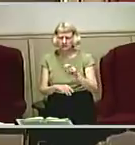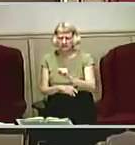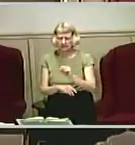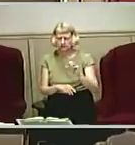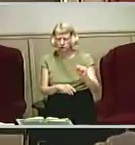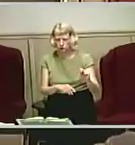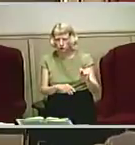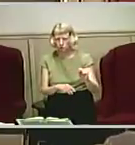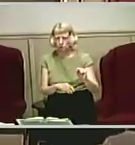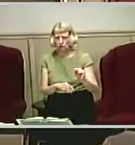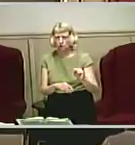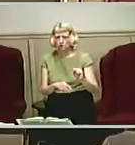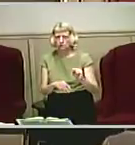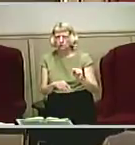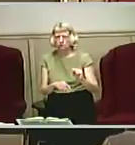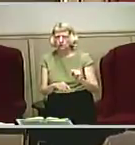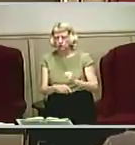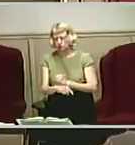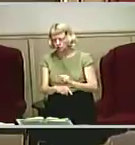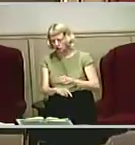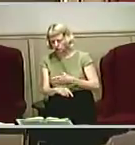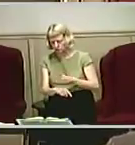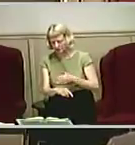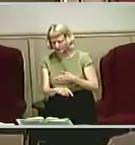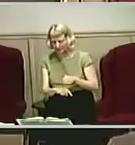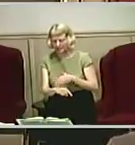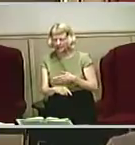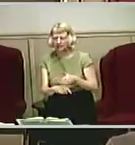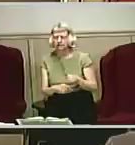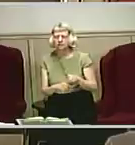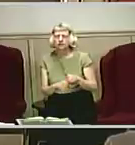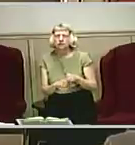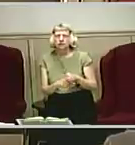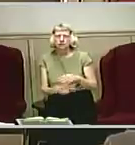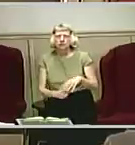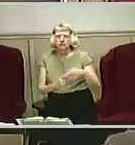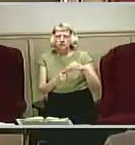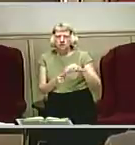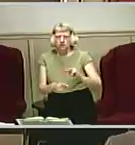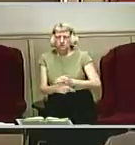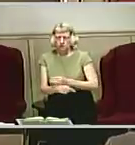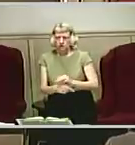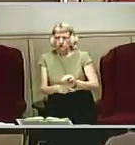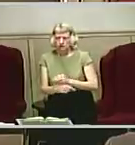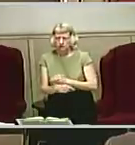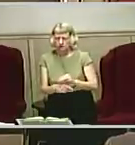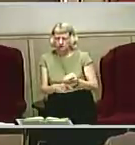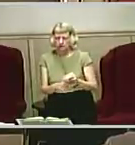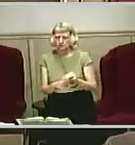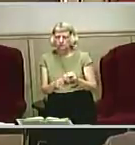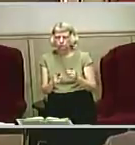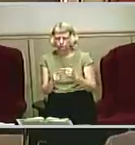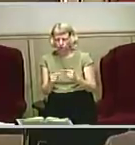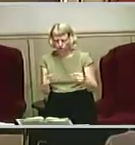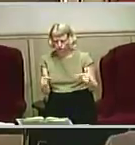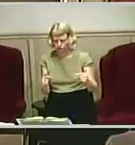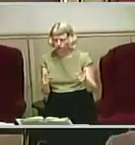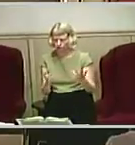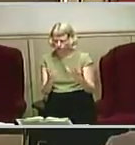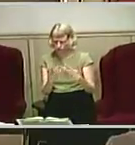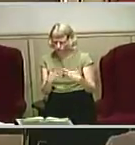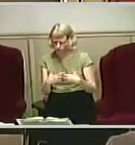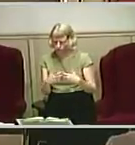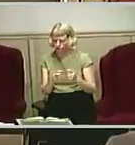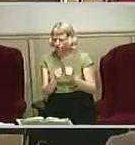to the different songs we sang to the special music to the sermon and how that just flowed.